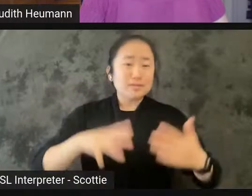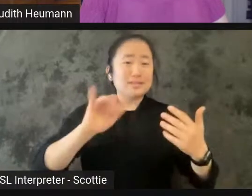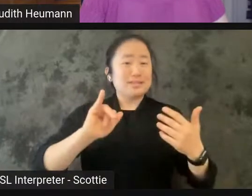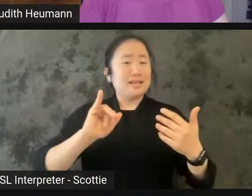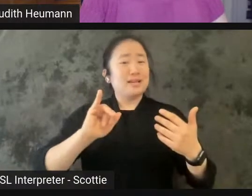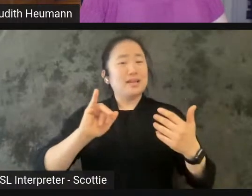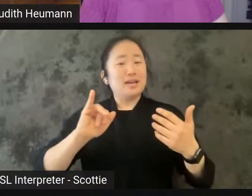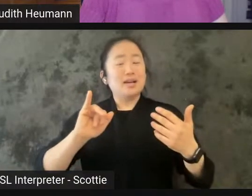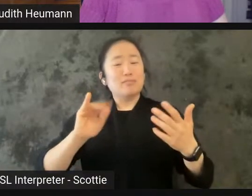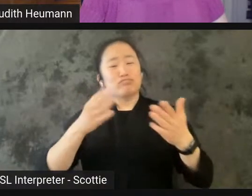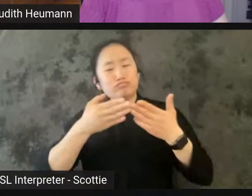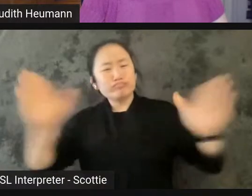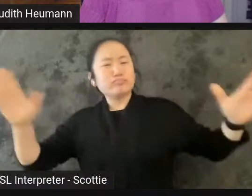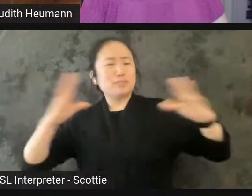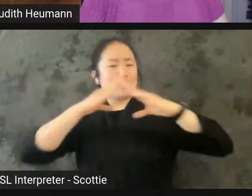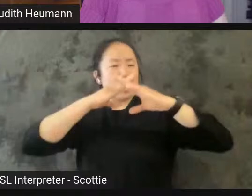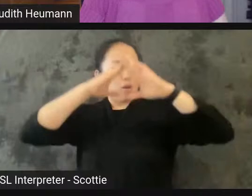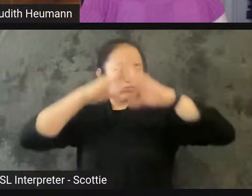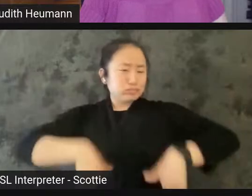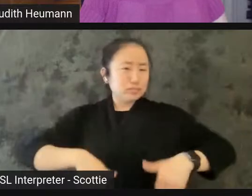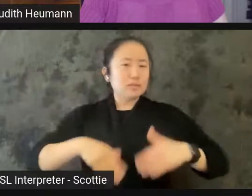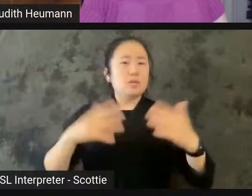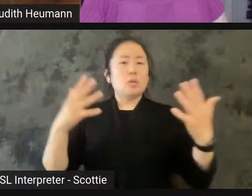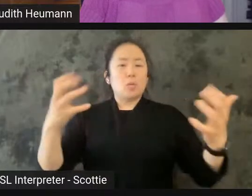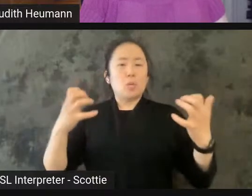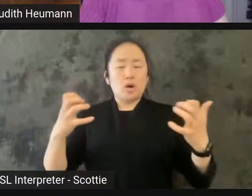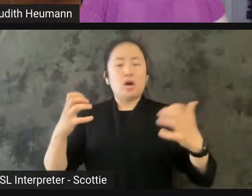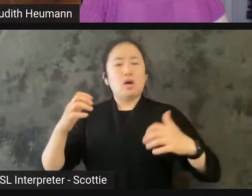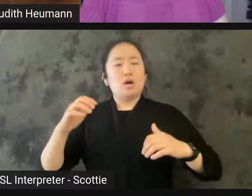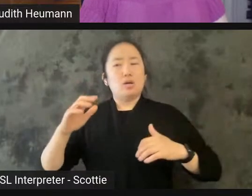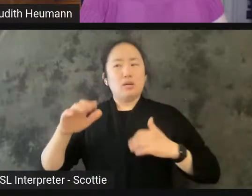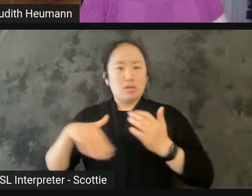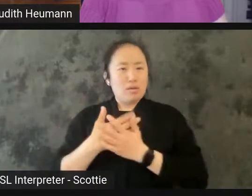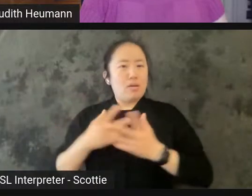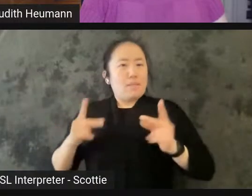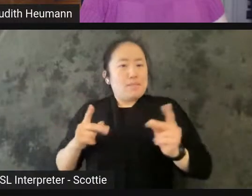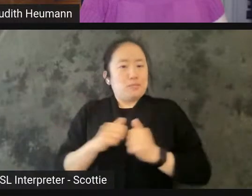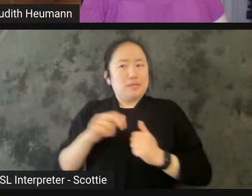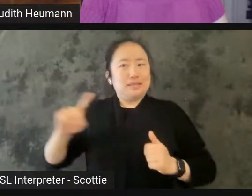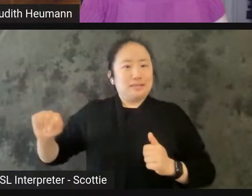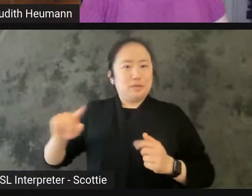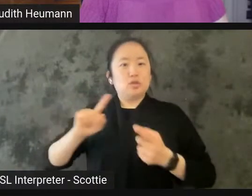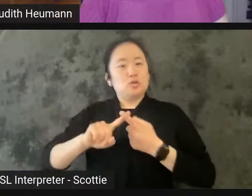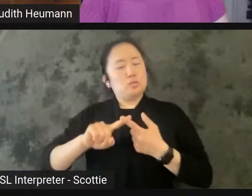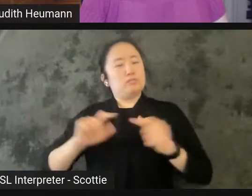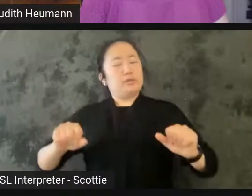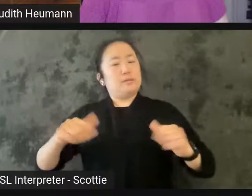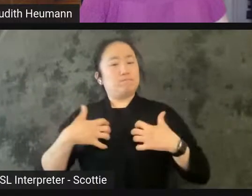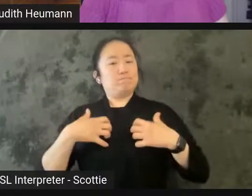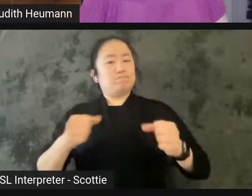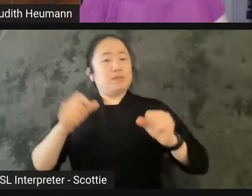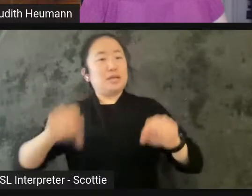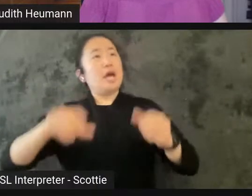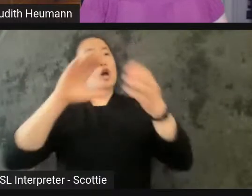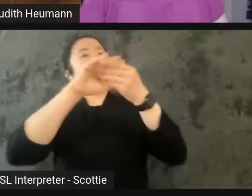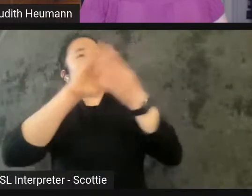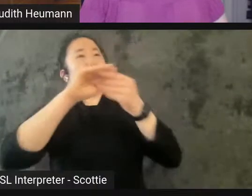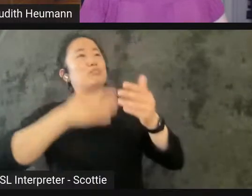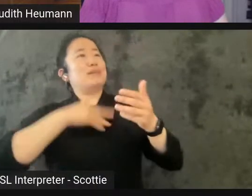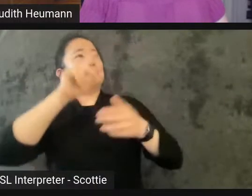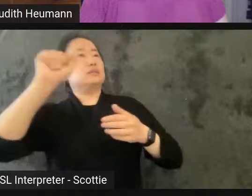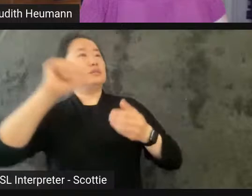to enable people to be able to speak up and out about their disabilities. I think COVID as a